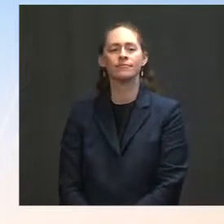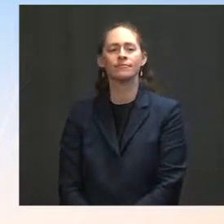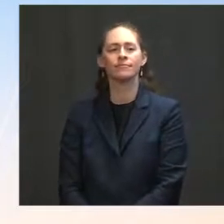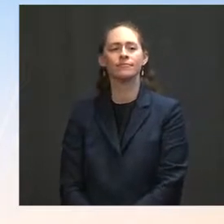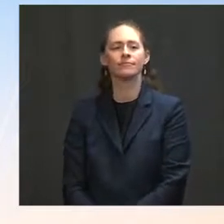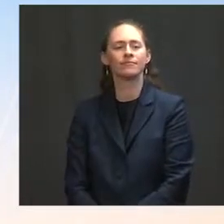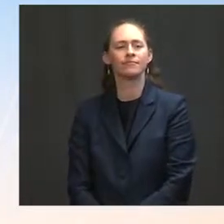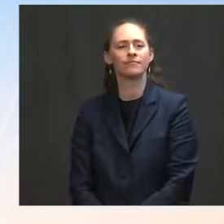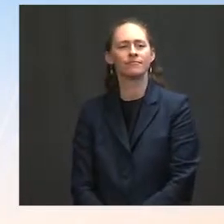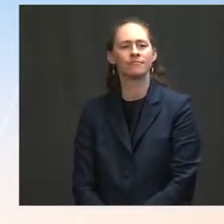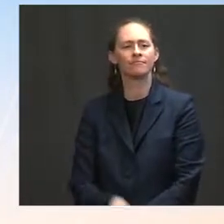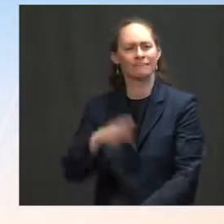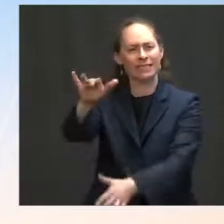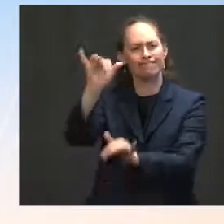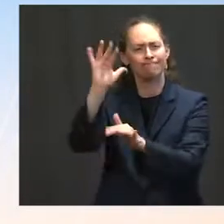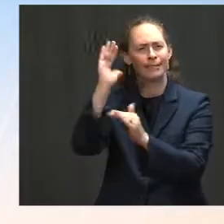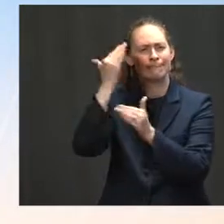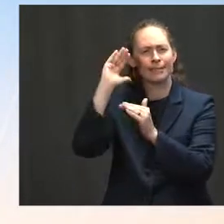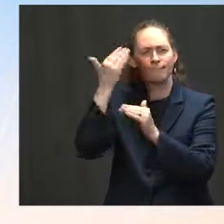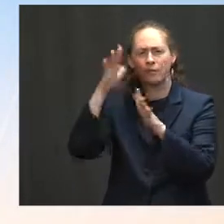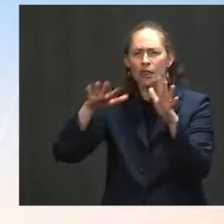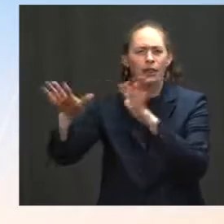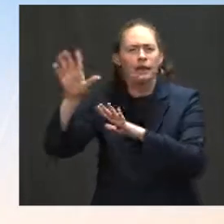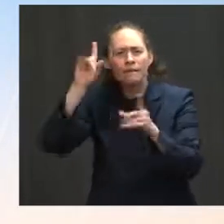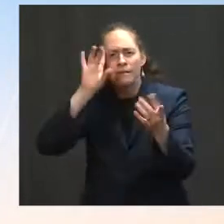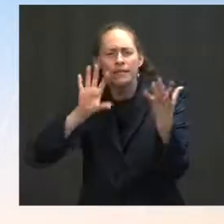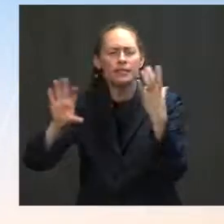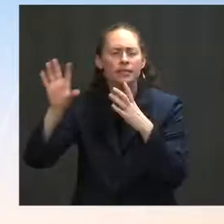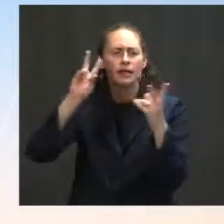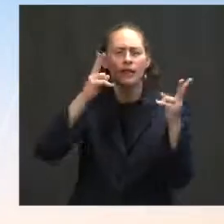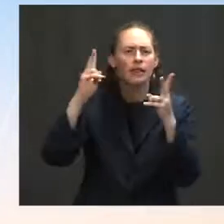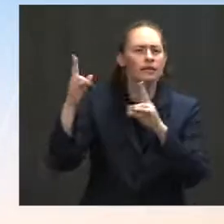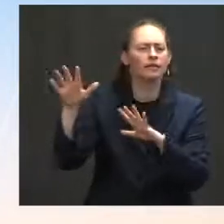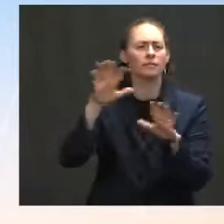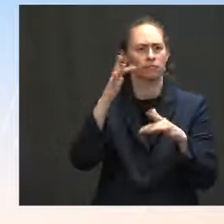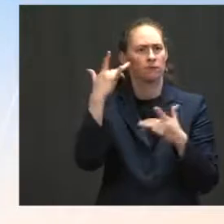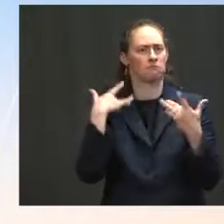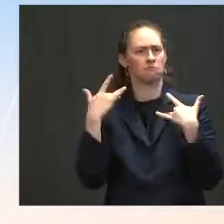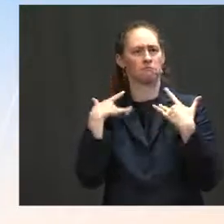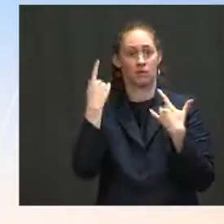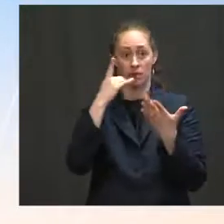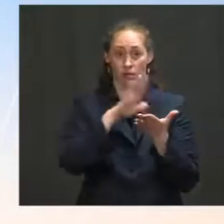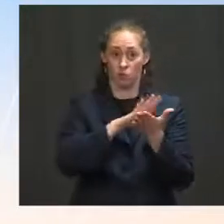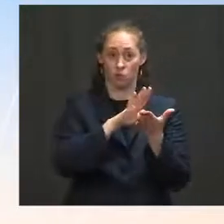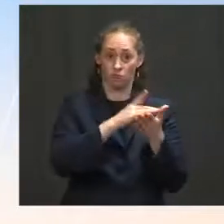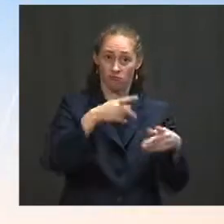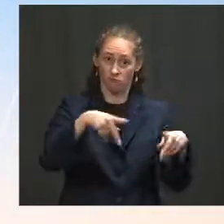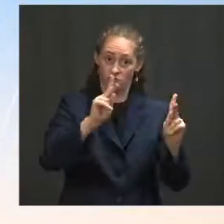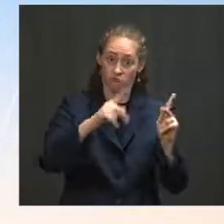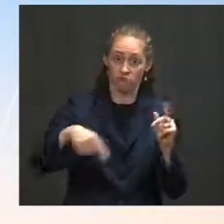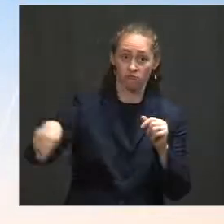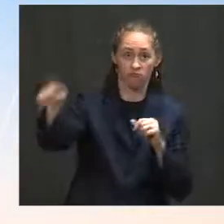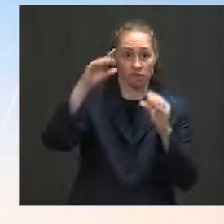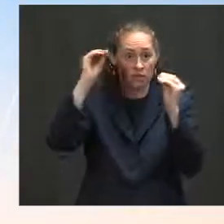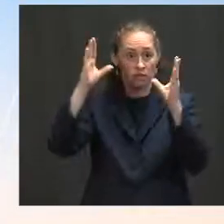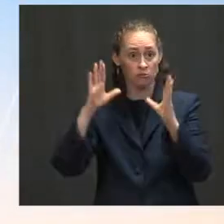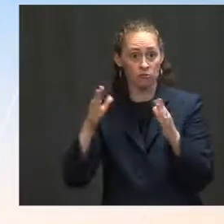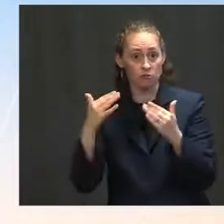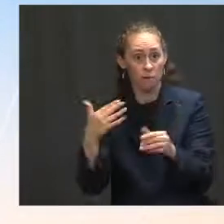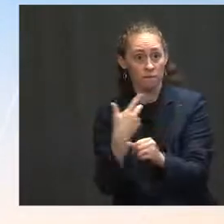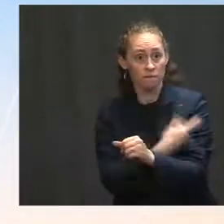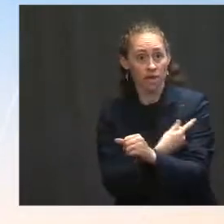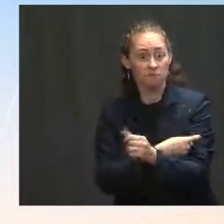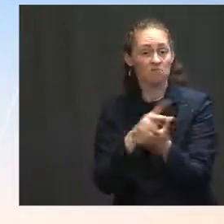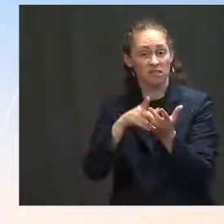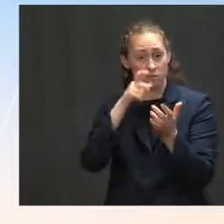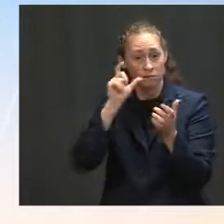out. Schools are now supposed to allow teachers and students that are vaccinated not to wear masks, but they're not